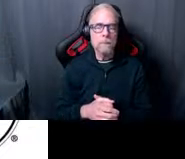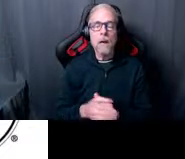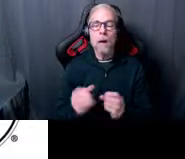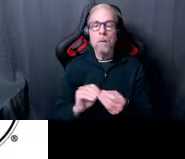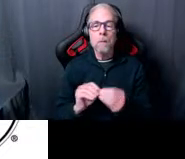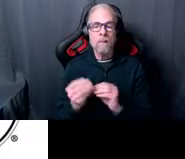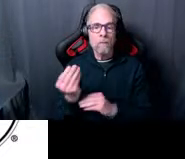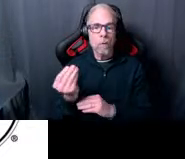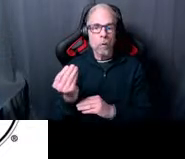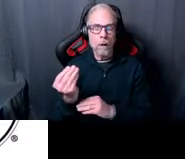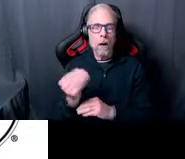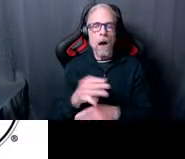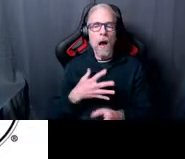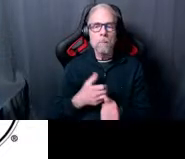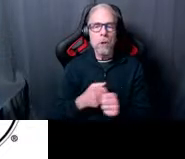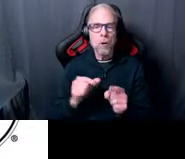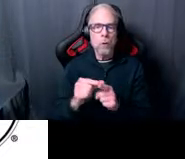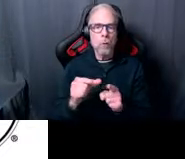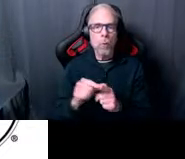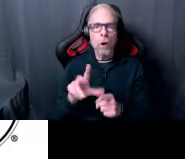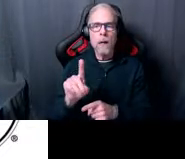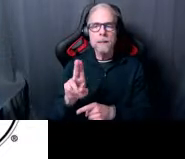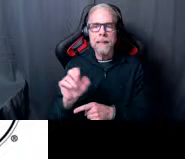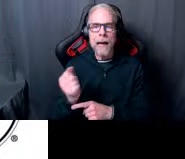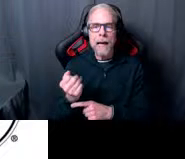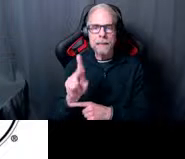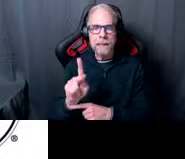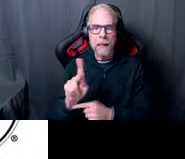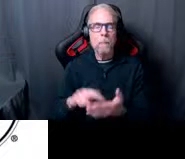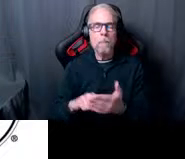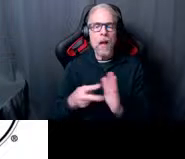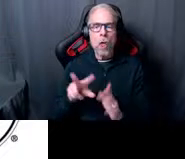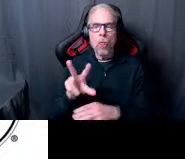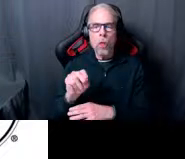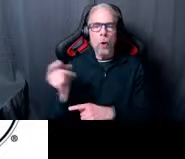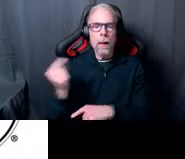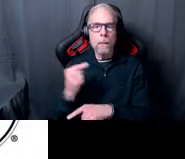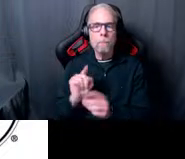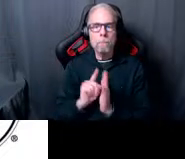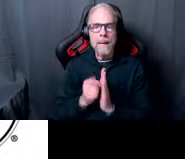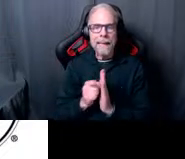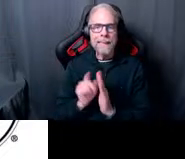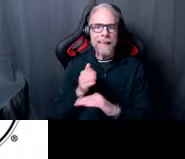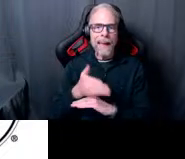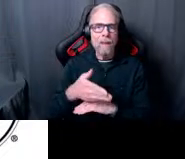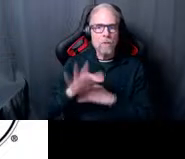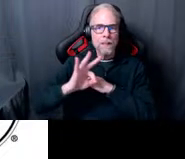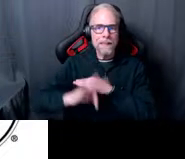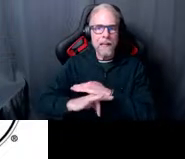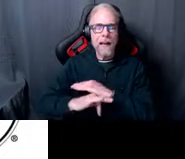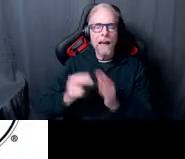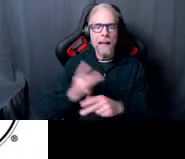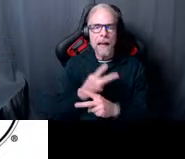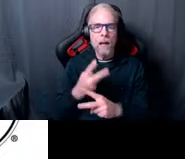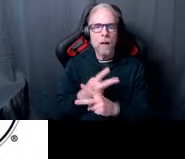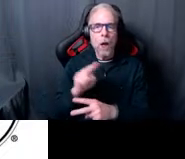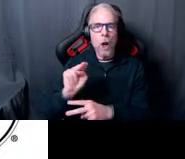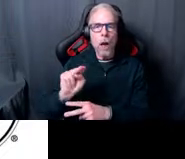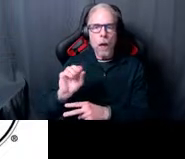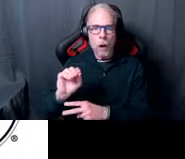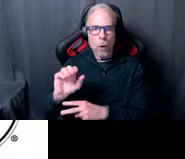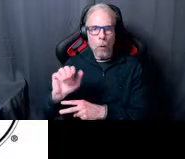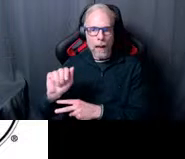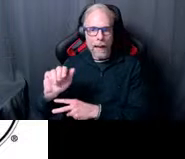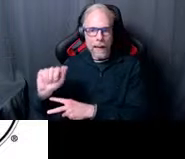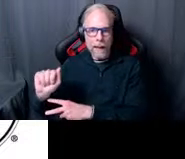14, updating the word dusk means 30 minutes after sunset as calculated by the National Oceanic and